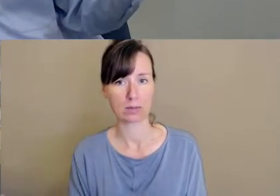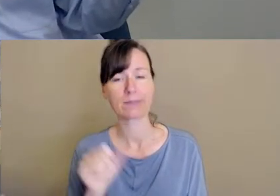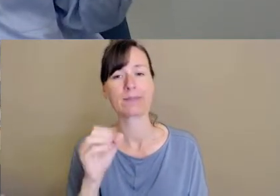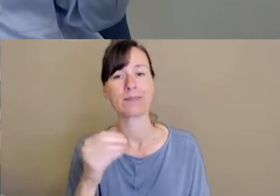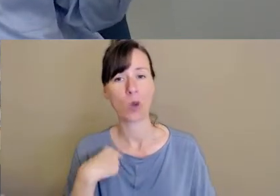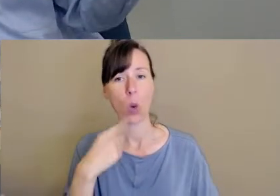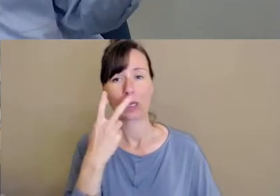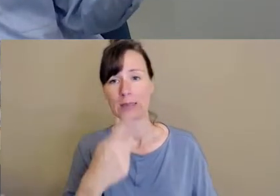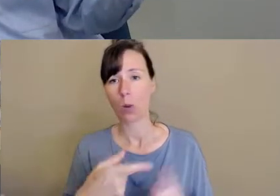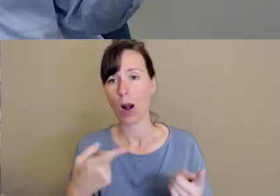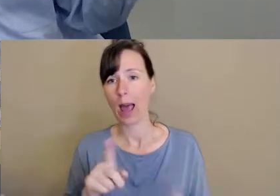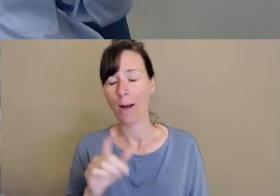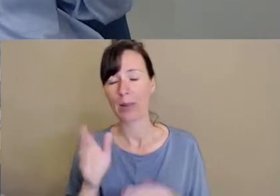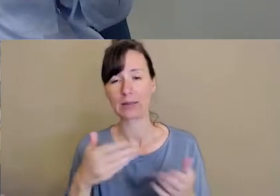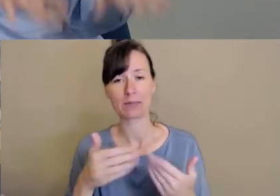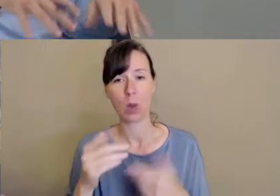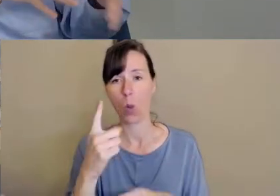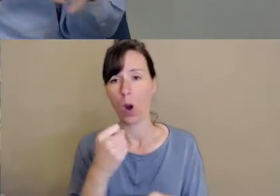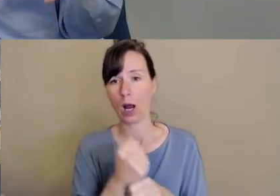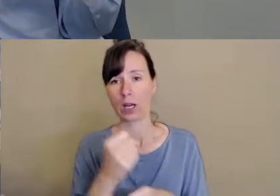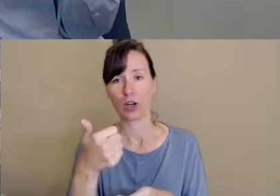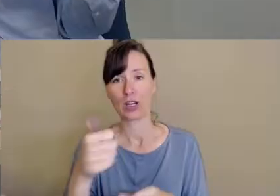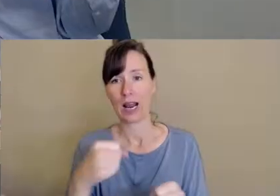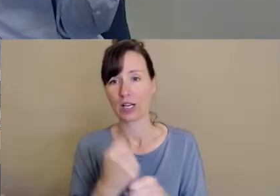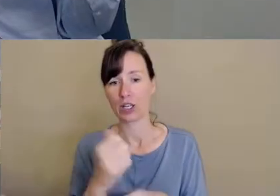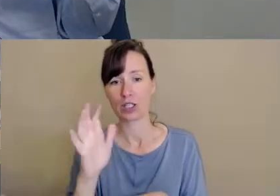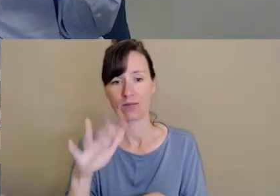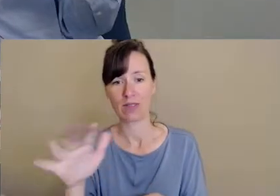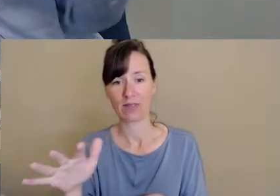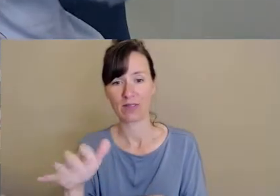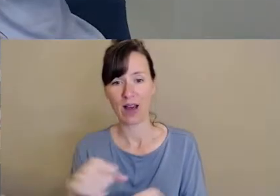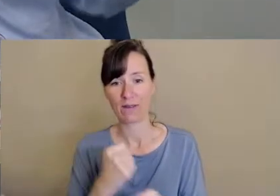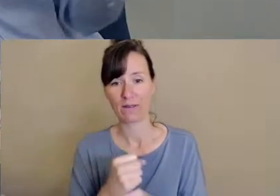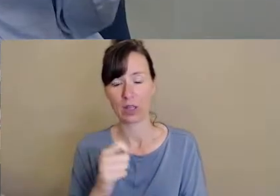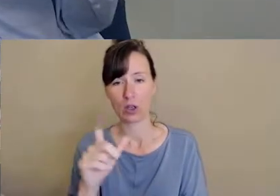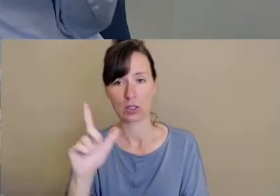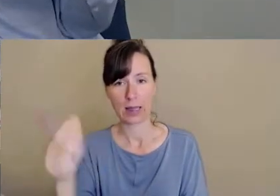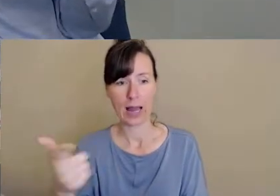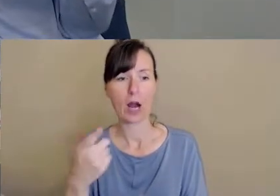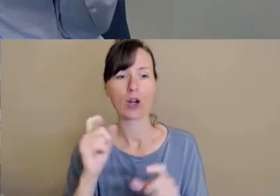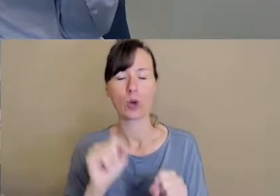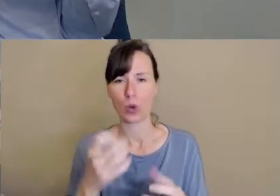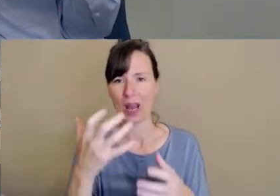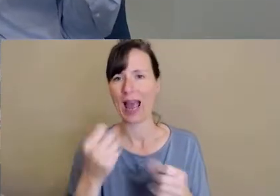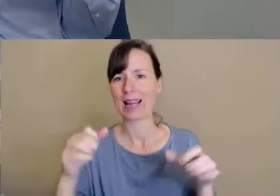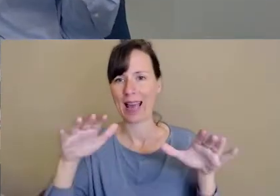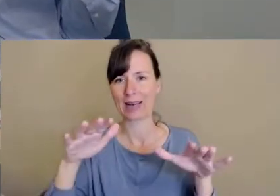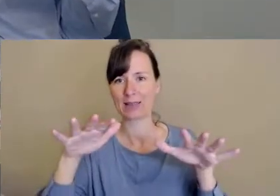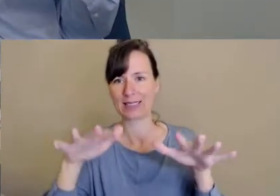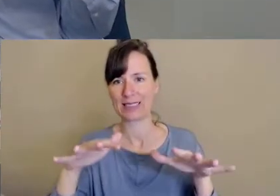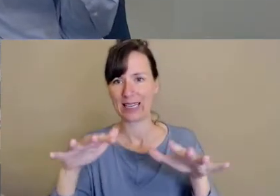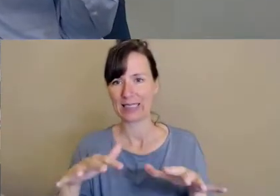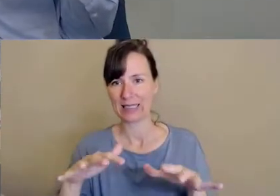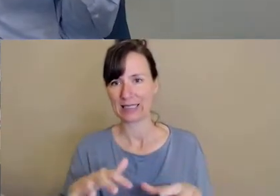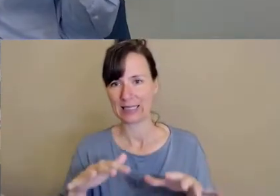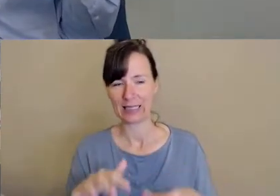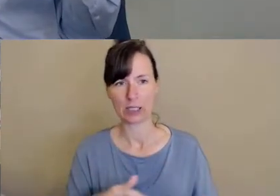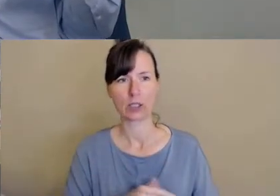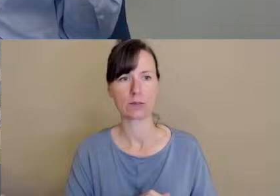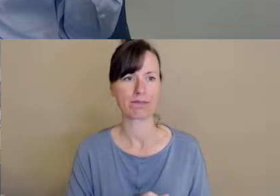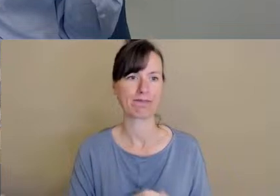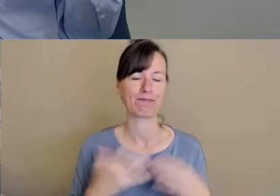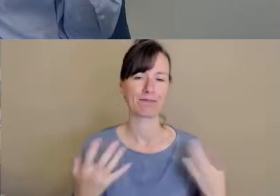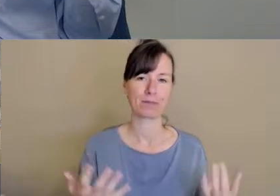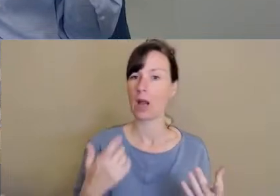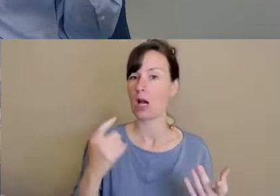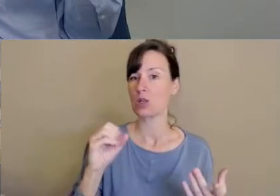years, 25 years, or 50 years later, you can get sinkage. So that's an ongoing thing. I don't have a solution to that, but I think